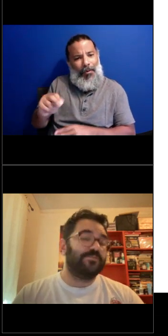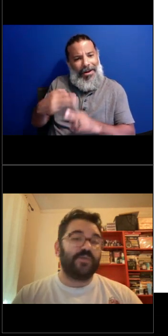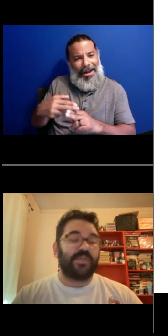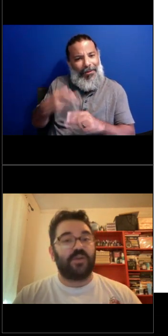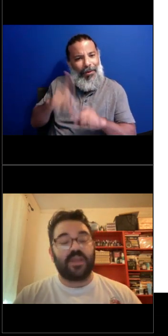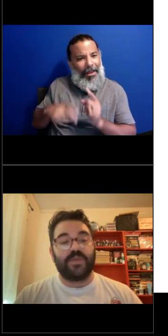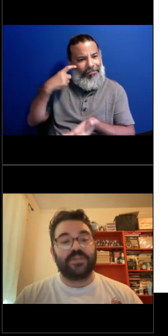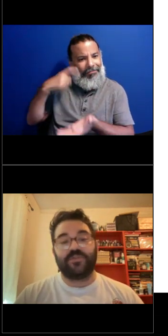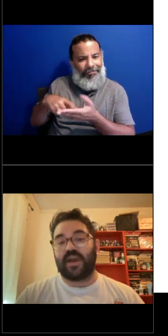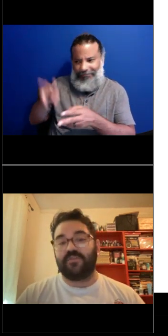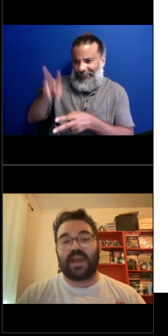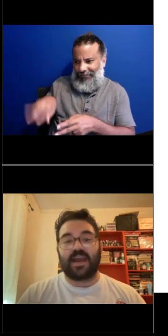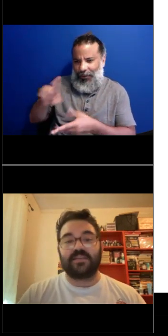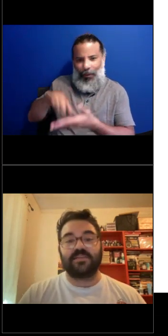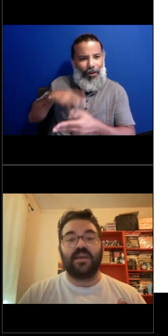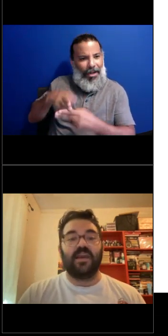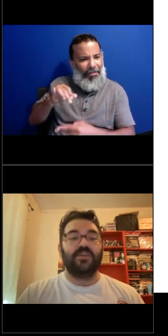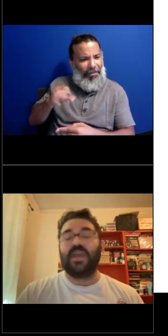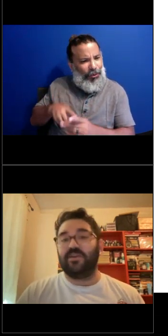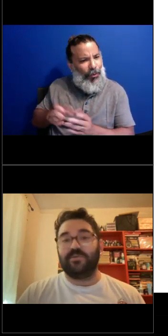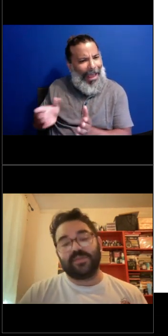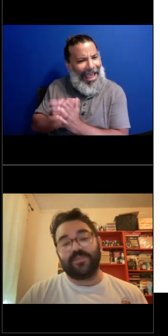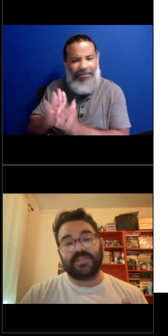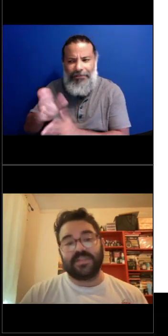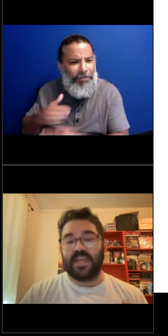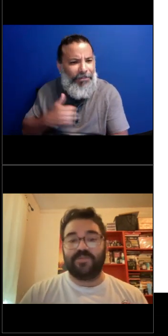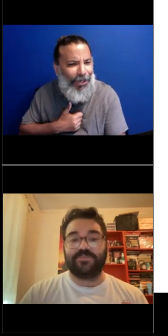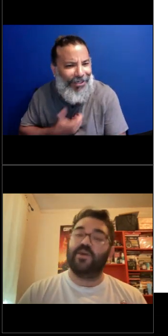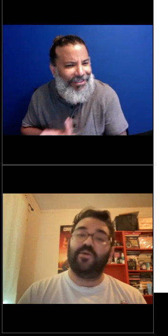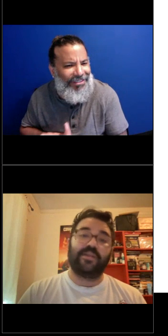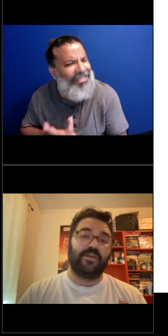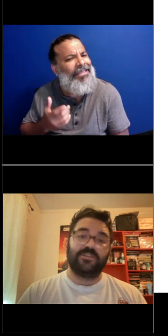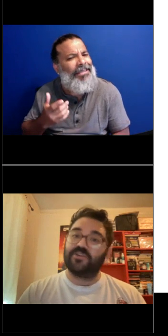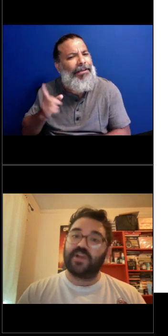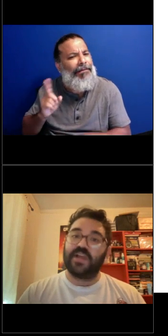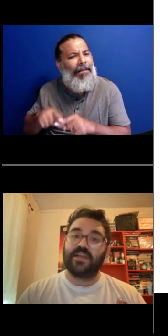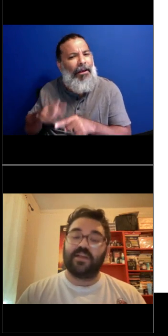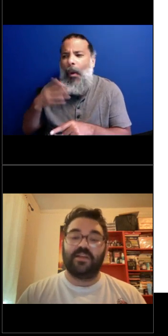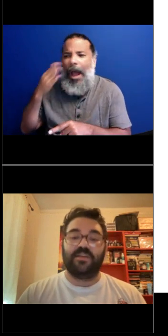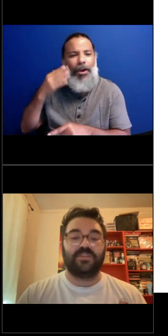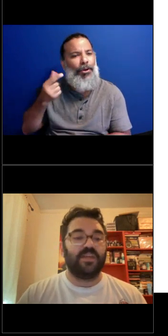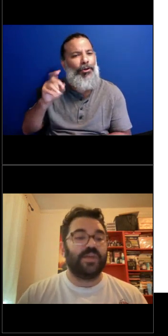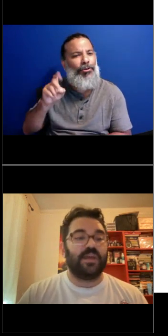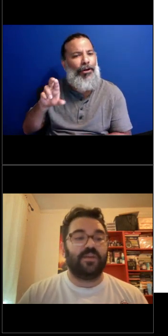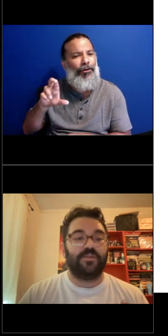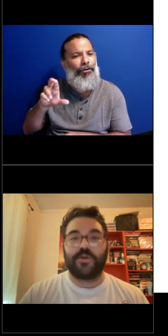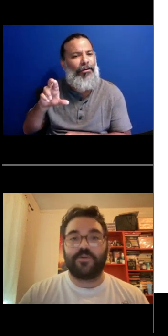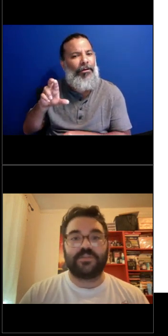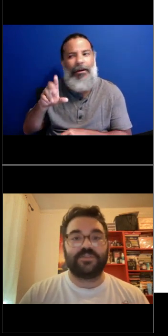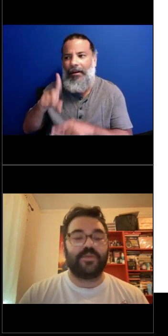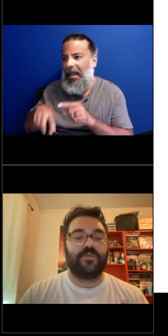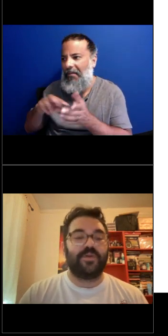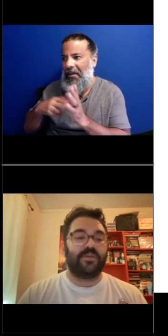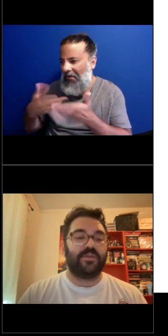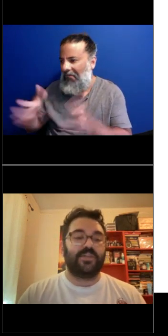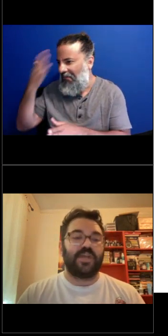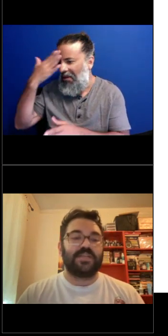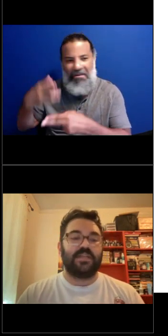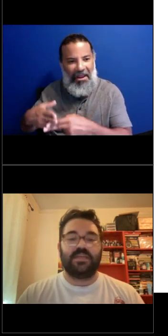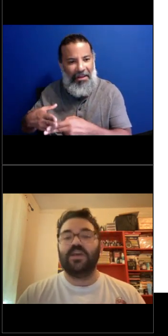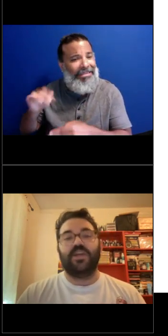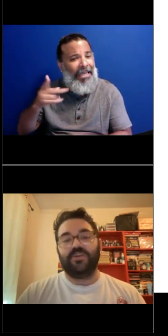at somebody what their name is. You have to ask. You can't know what someone's name is by knowing their gender identity, just like you can't know their pronouns from knowing their